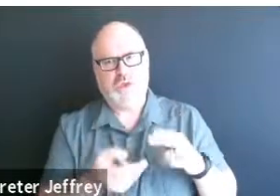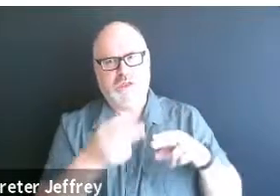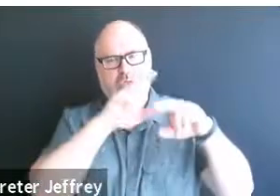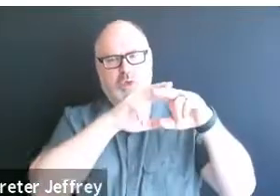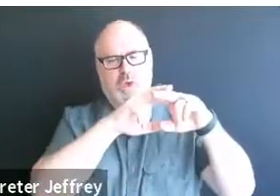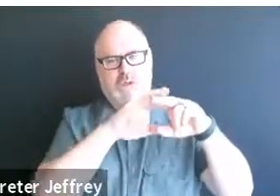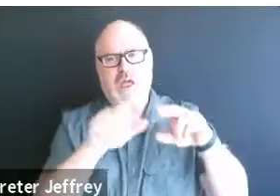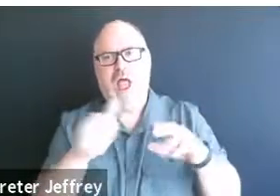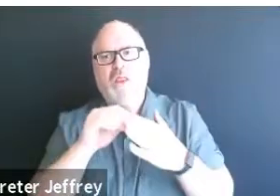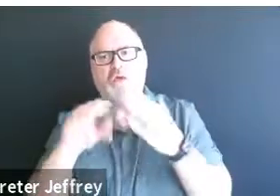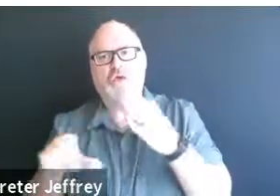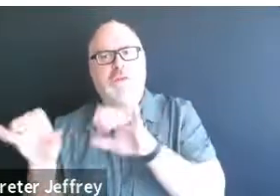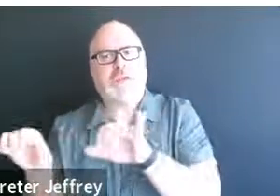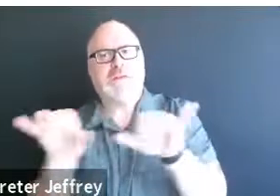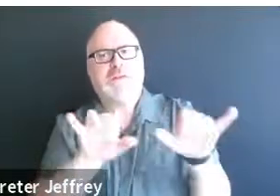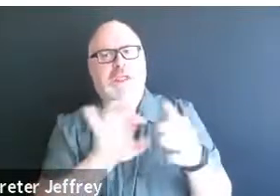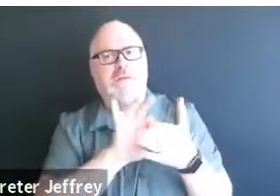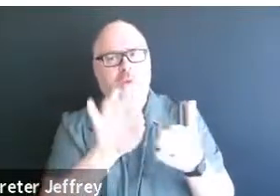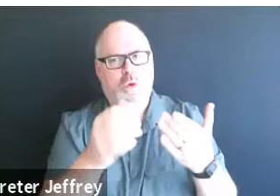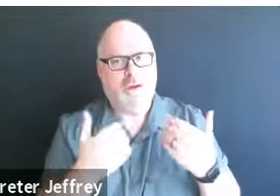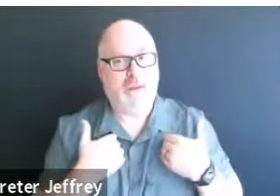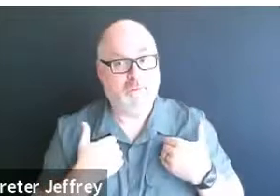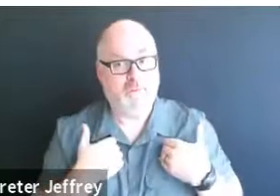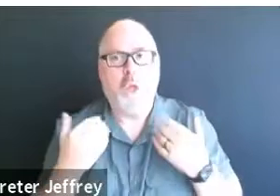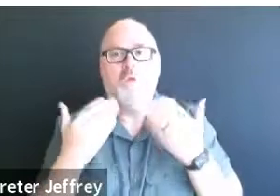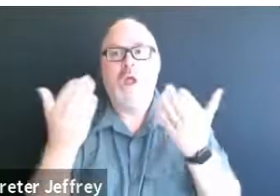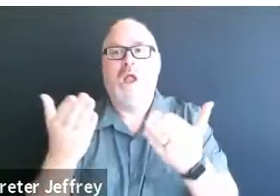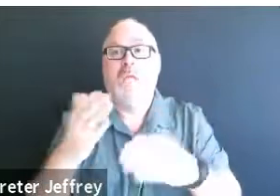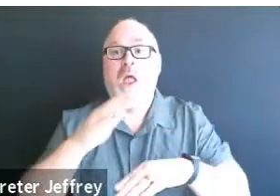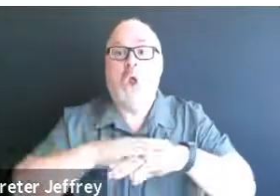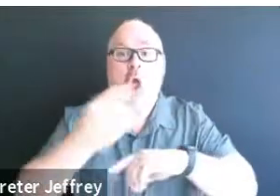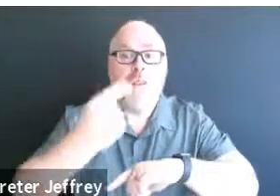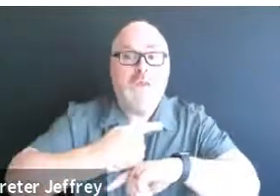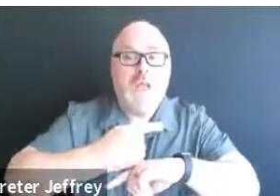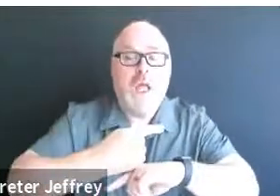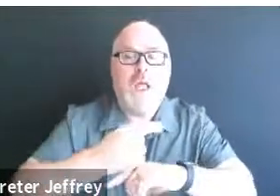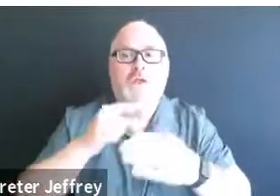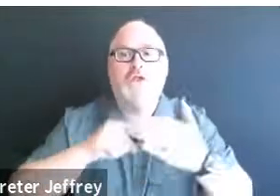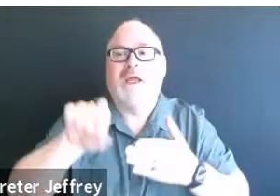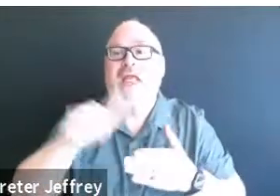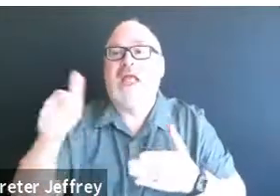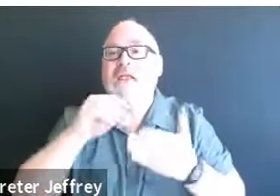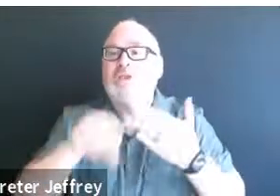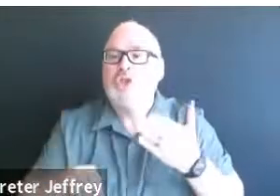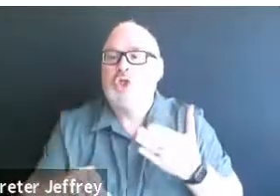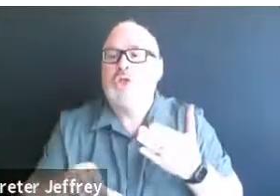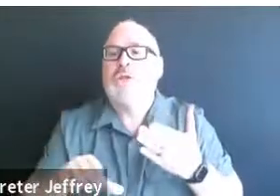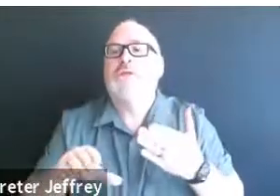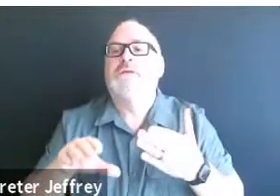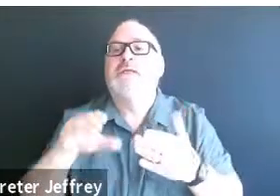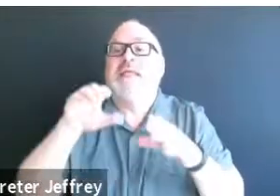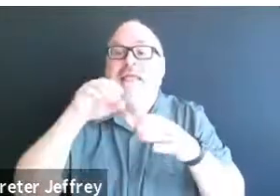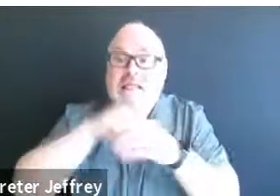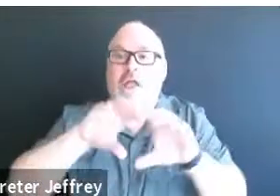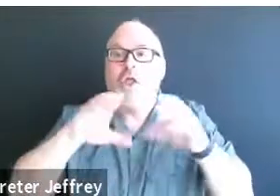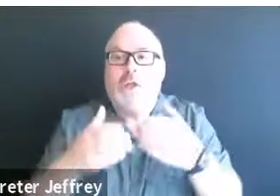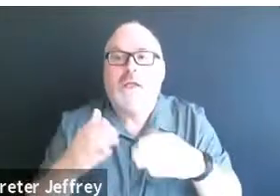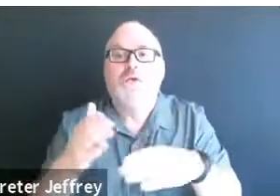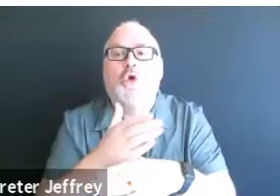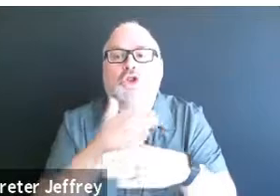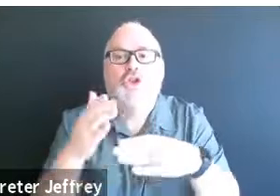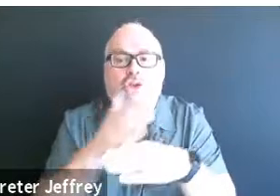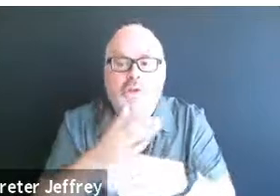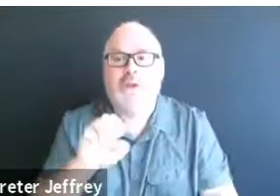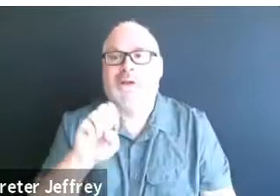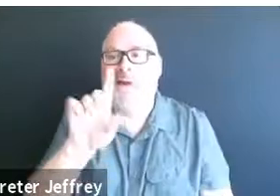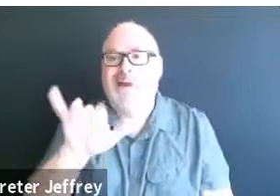score has gone up a bit, and another student has a similar score. They recommend on the due date because then you can check if any students in the course are